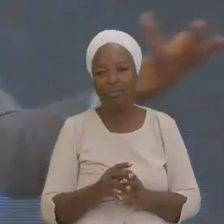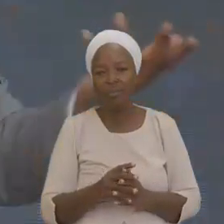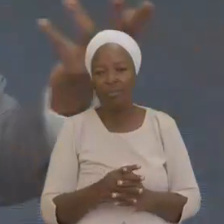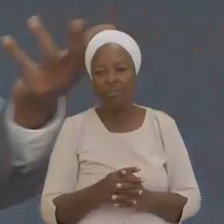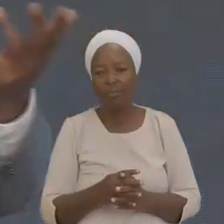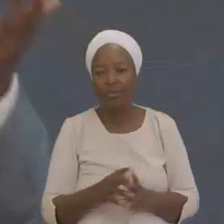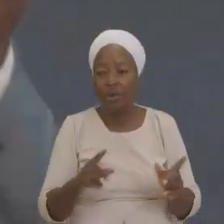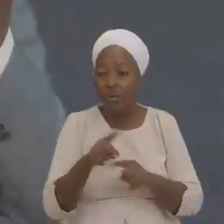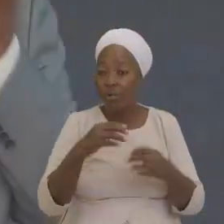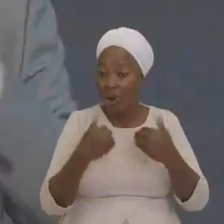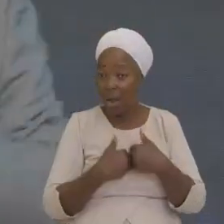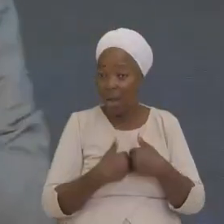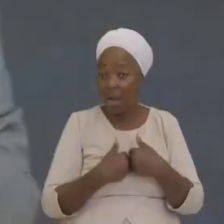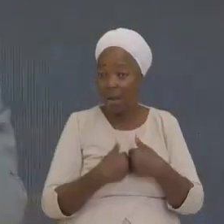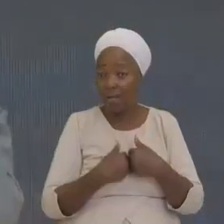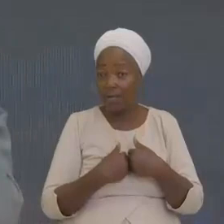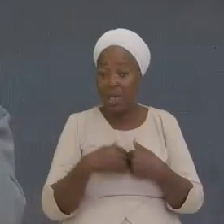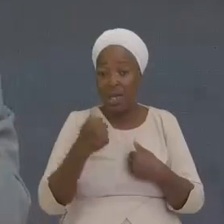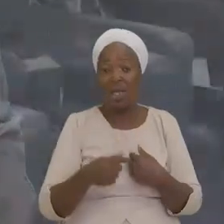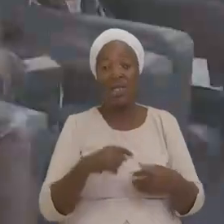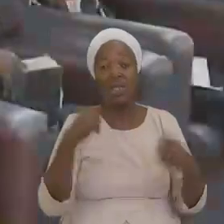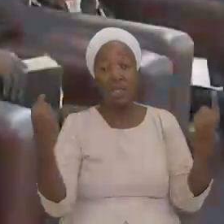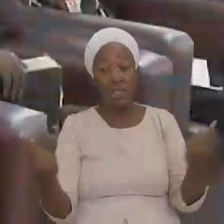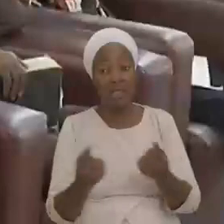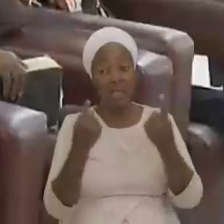When you have a sin partner